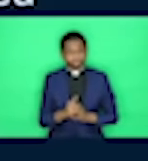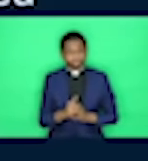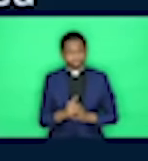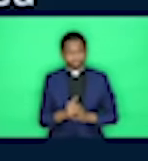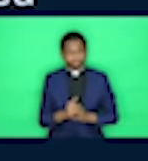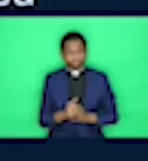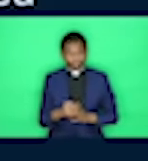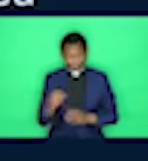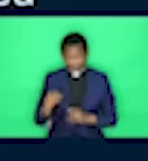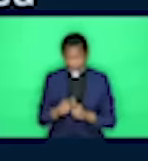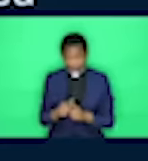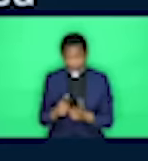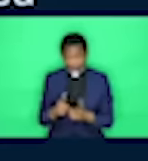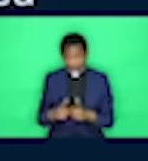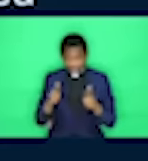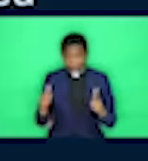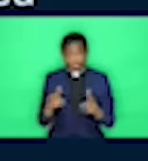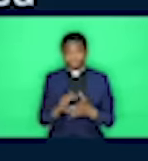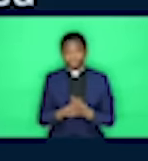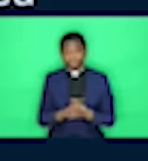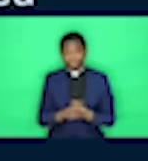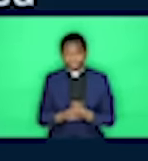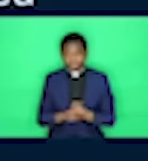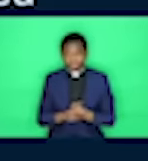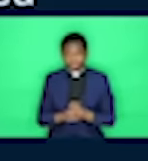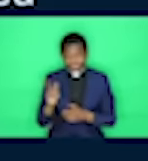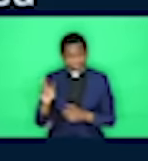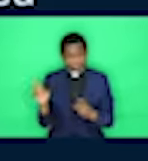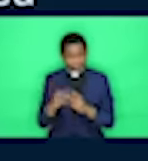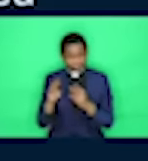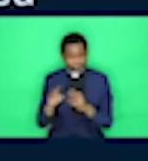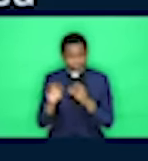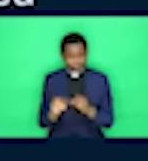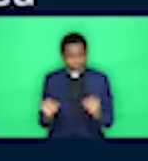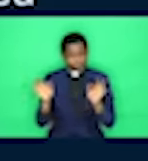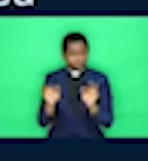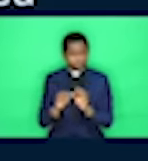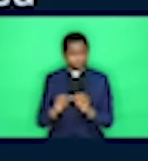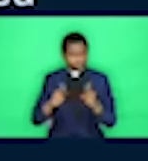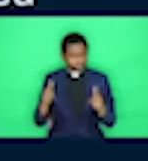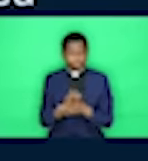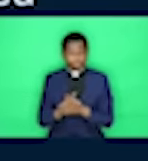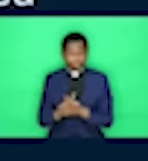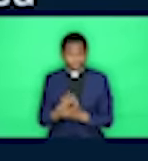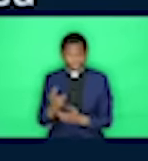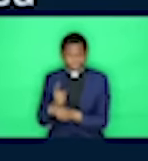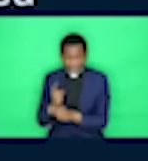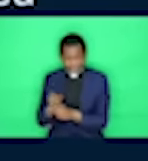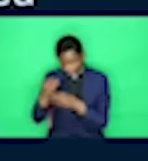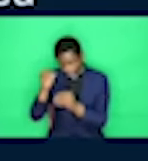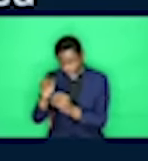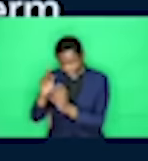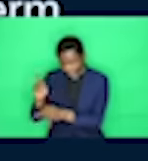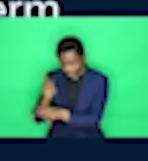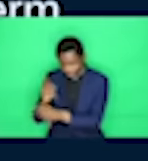the big one. And I intentionally reserved that for the last. Now we and the and I'm the